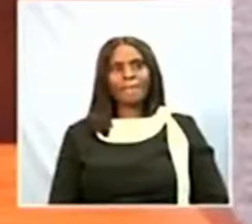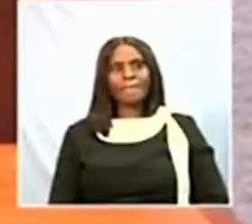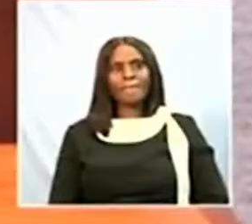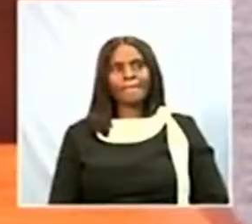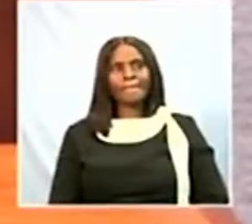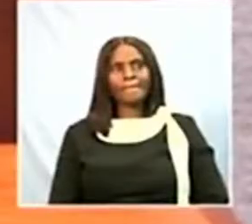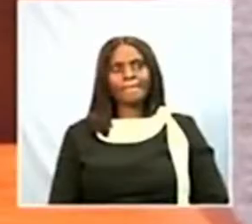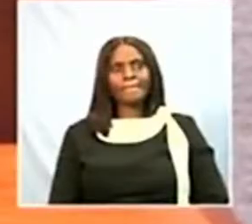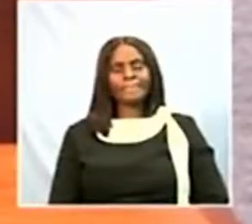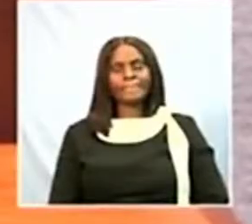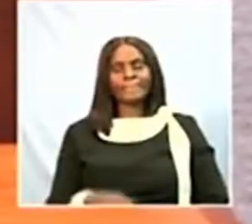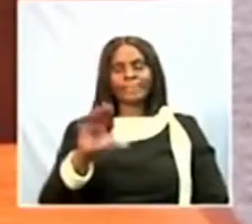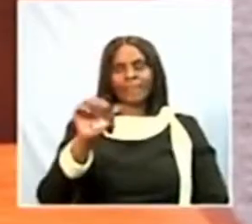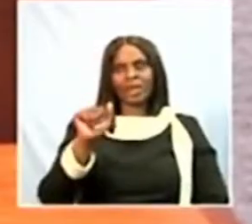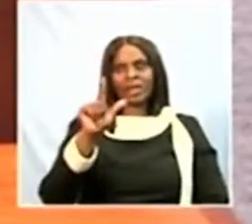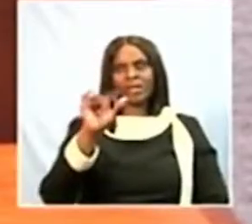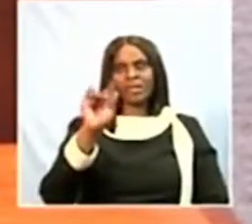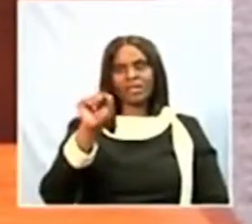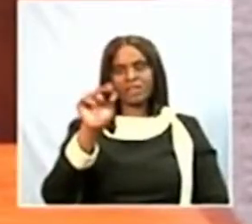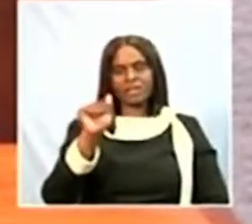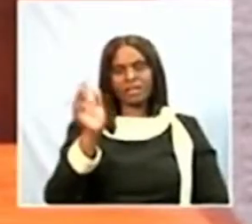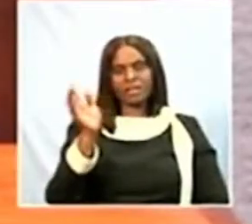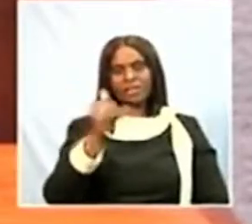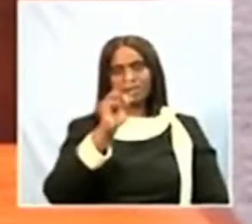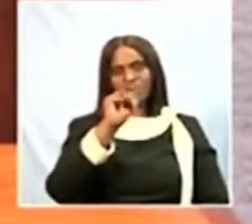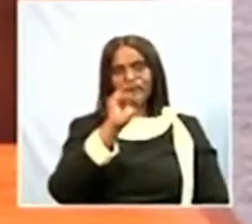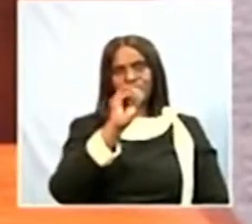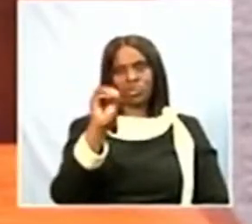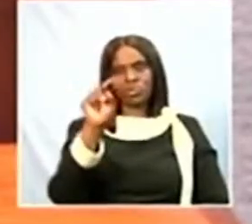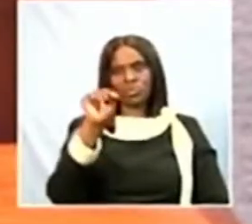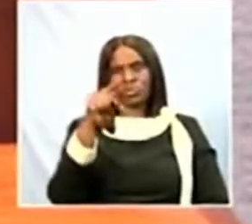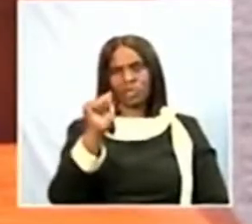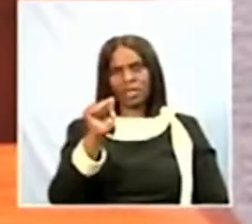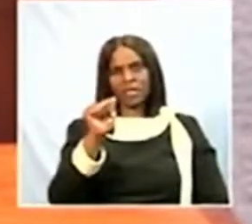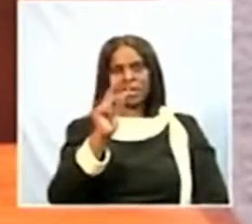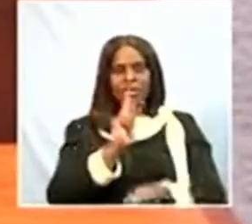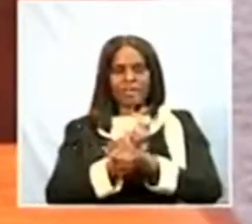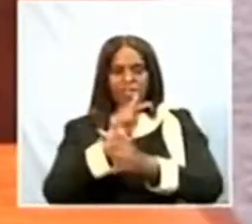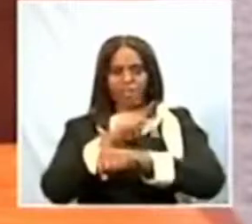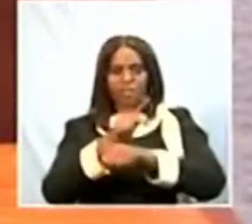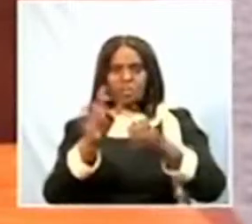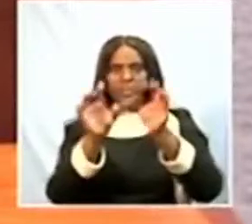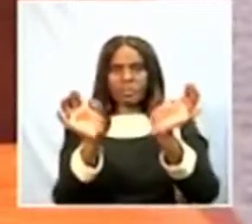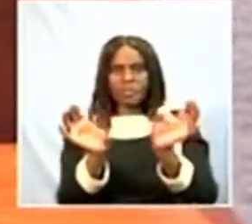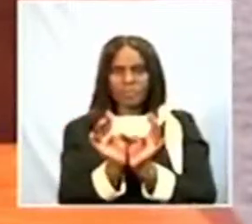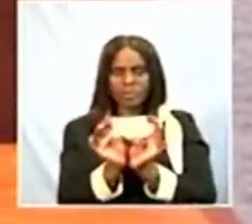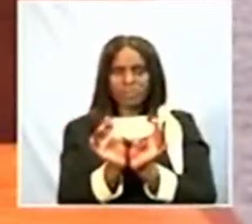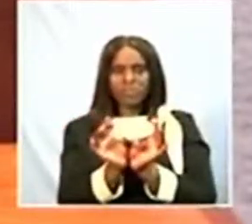Honorable Amina Mono Monga, Kapirimposhi constituency.